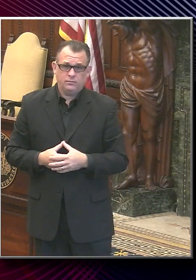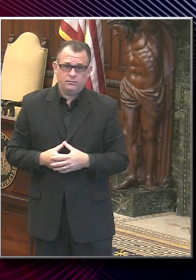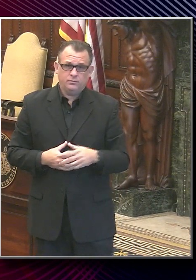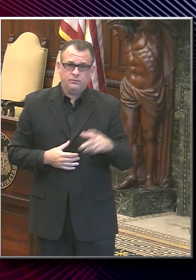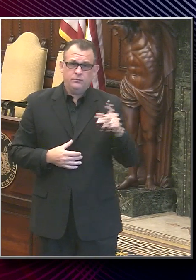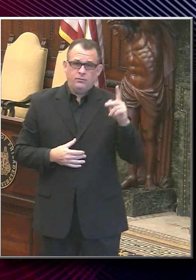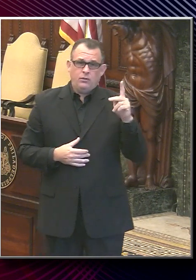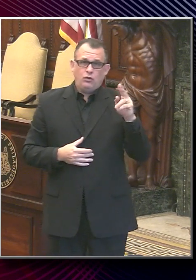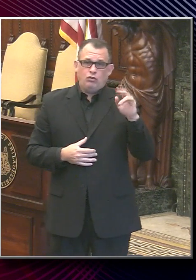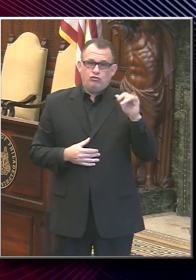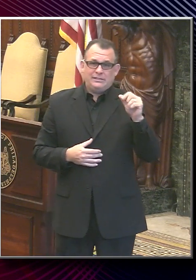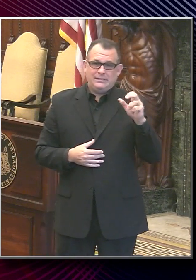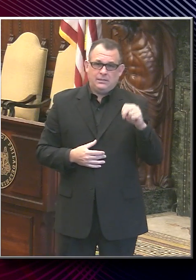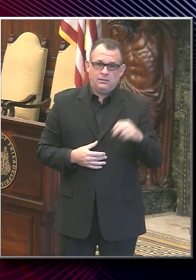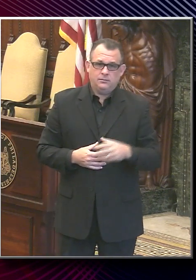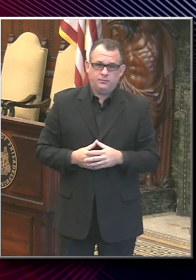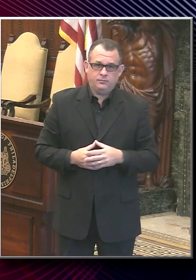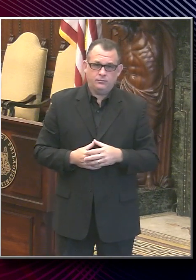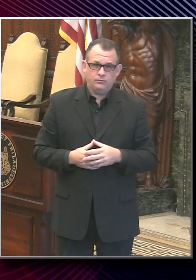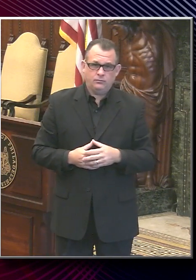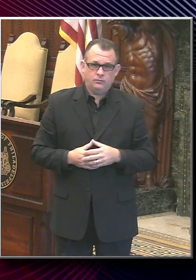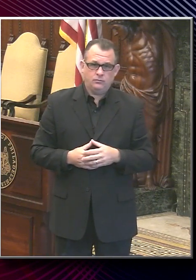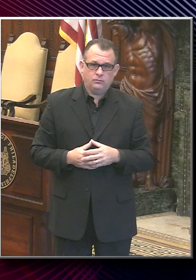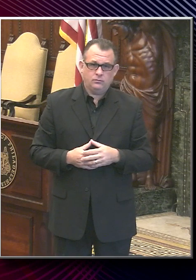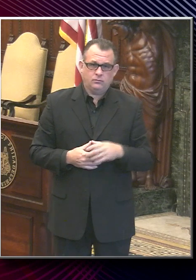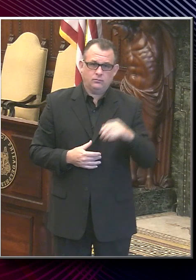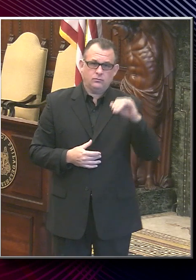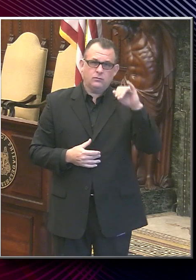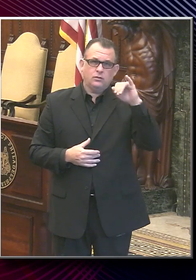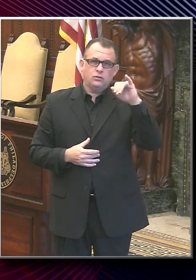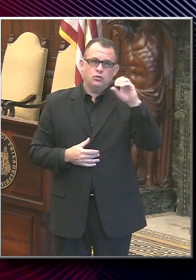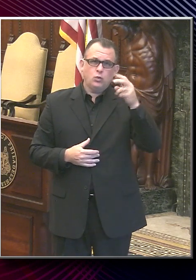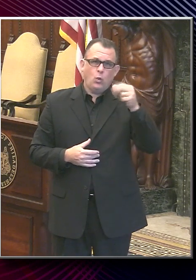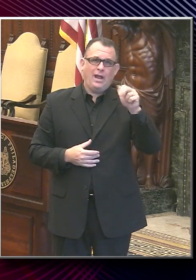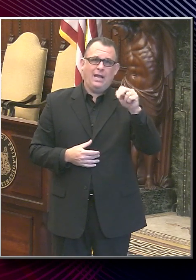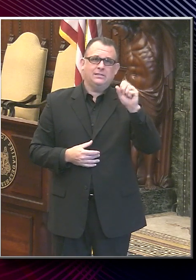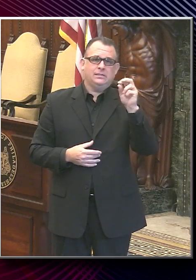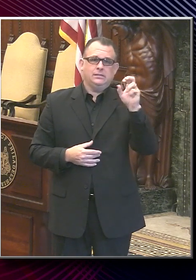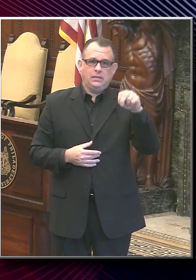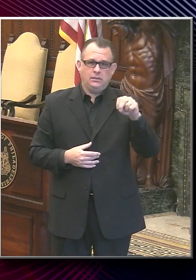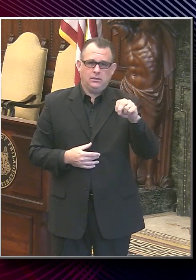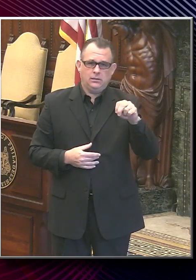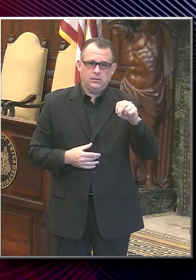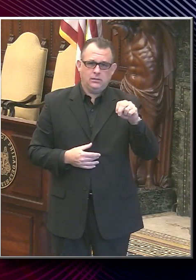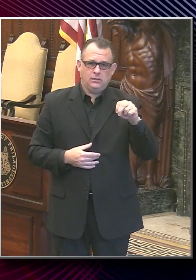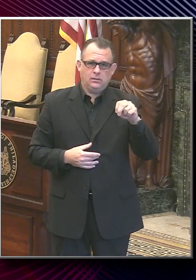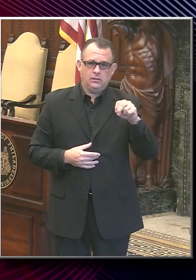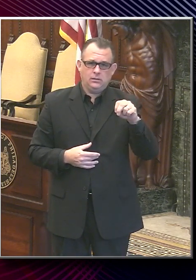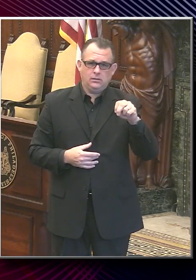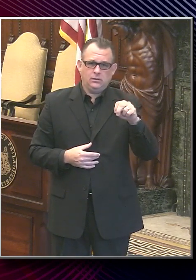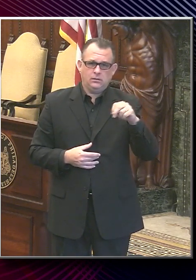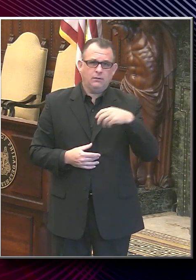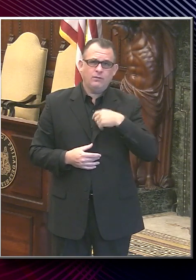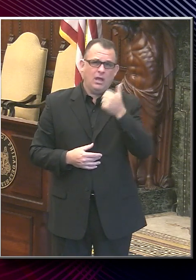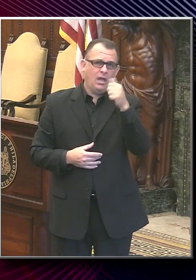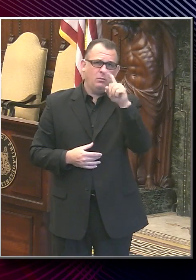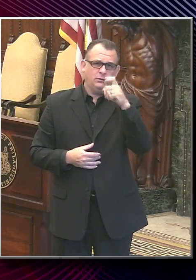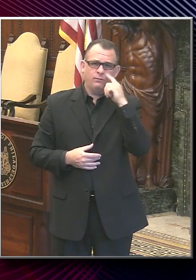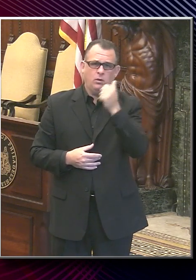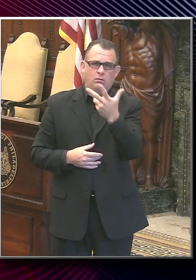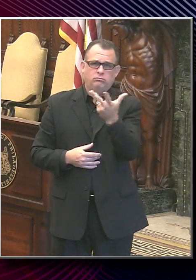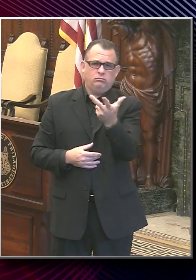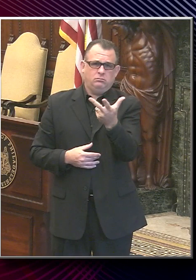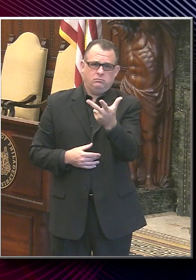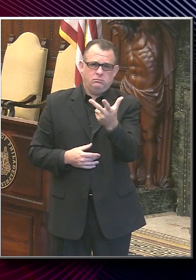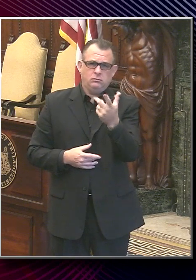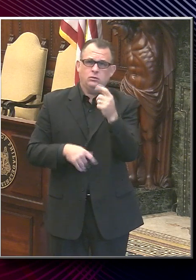KYW. Hi there. I don't know if this is for Dr. Farley, the mayor, or Brian, but now that, restaurant